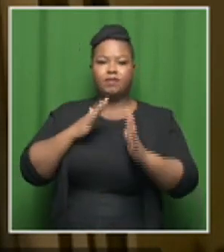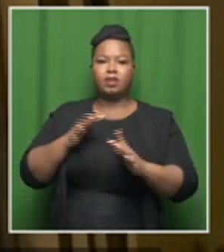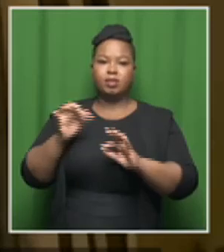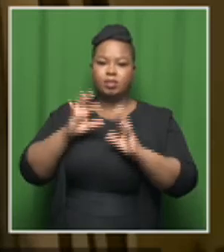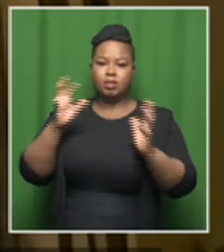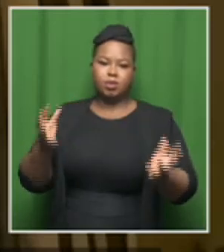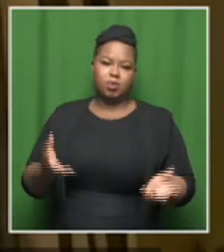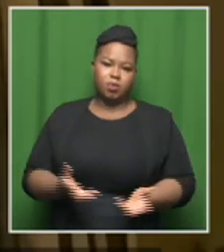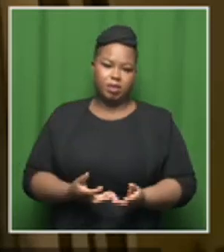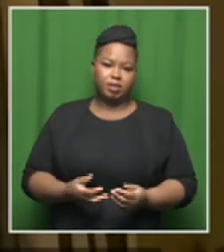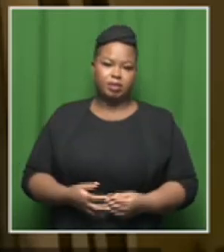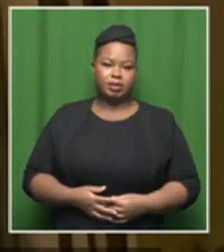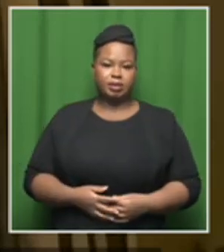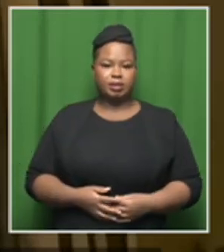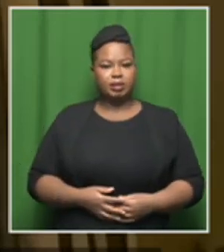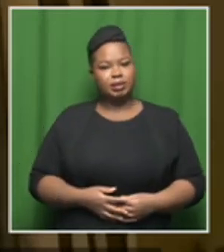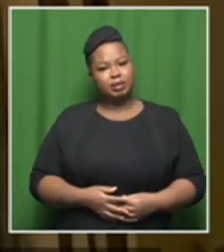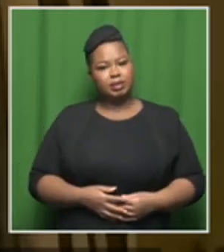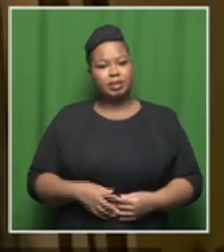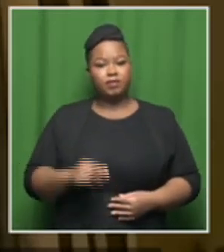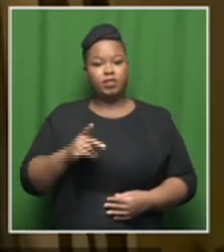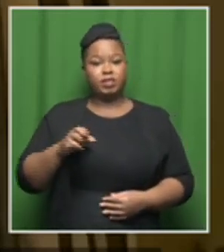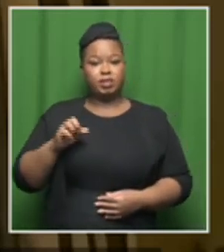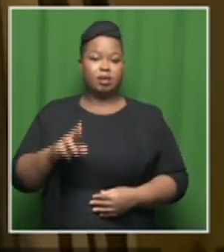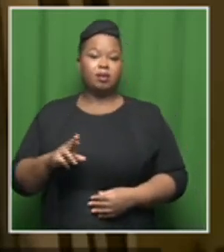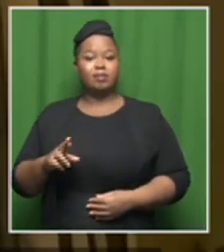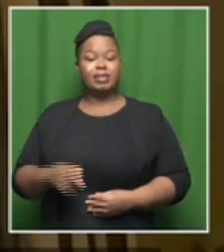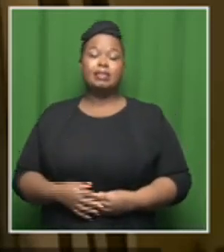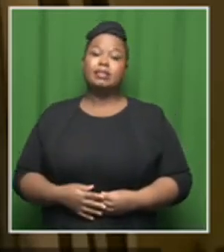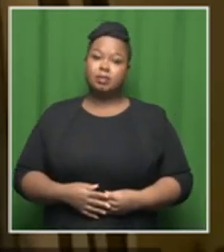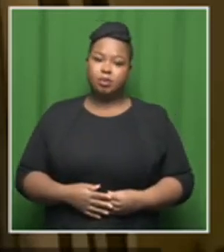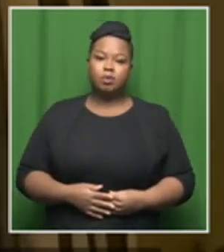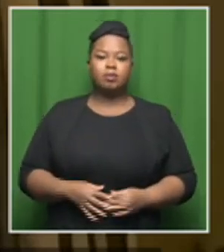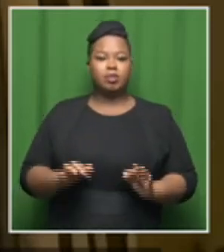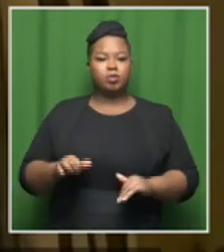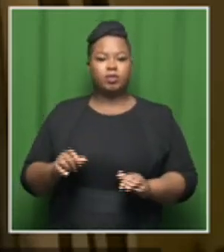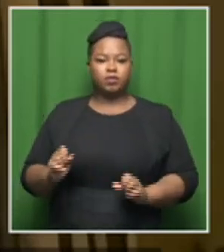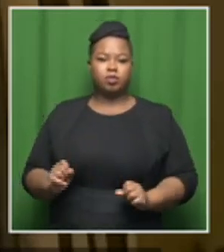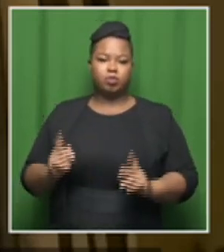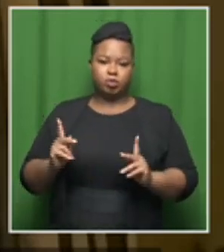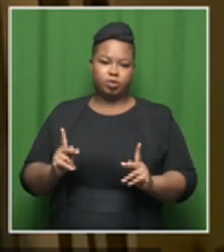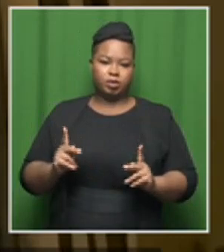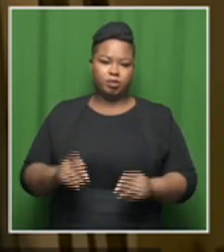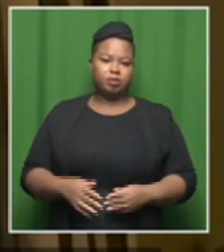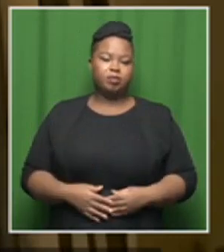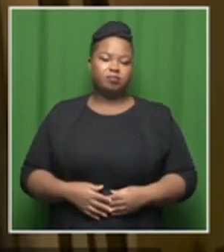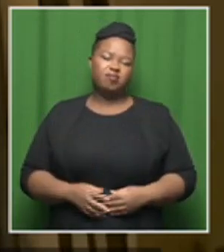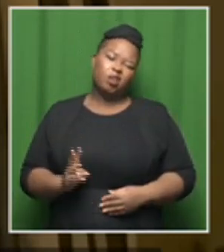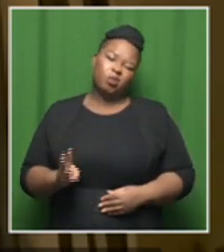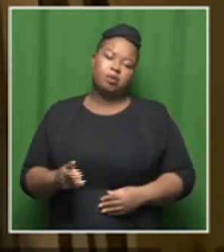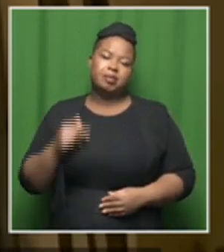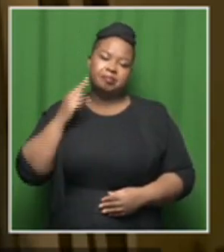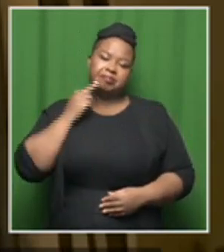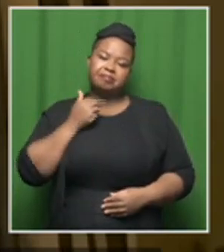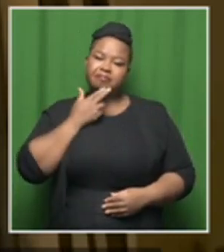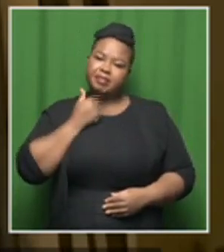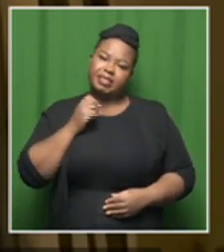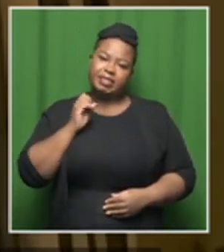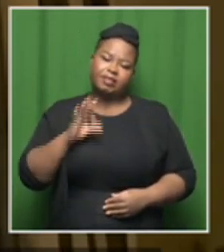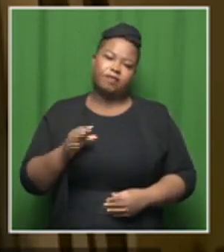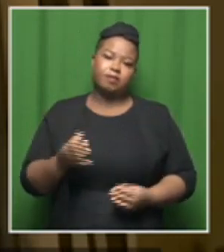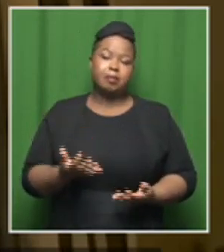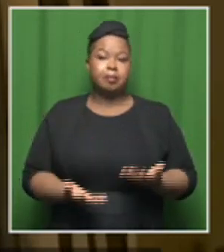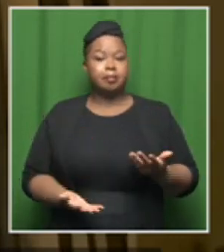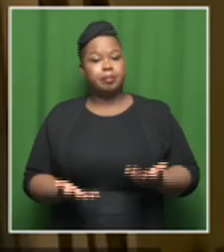world. Visser has been waiting for opportunity. It would have been nice when it was most